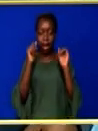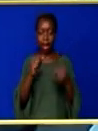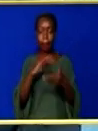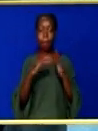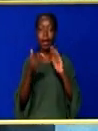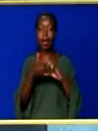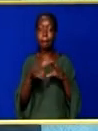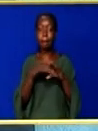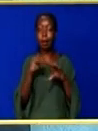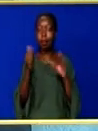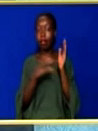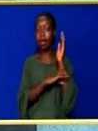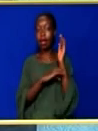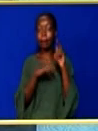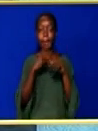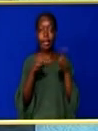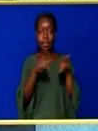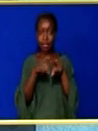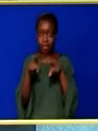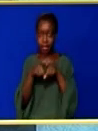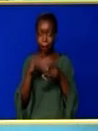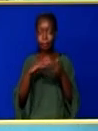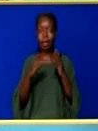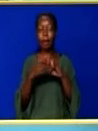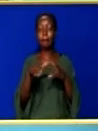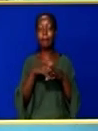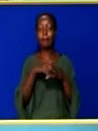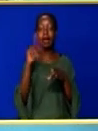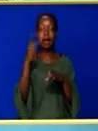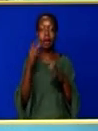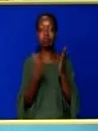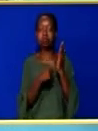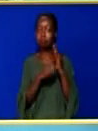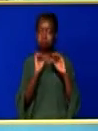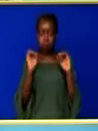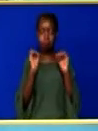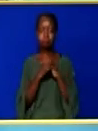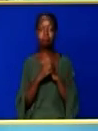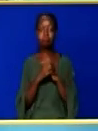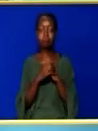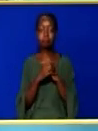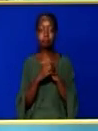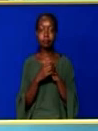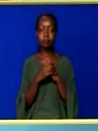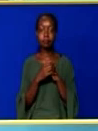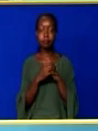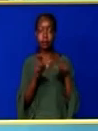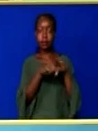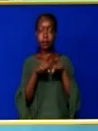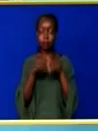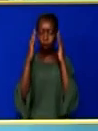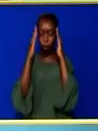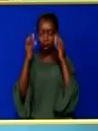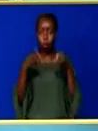another country but still maintain a Kenyan citizen. They have no problem. Oh wow. Yes. That need to go on record. Yes. And then we also looked at